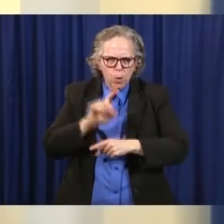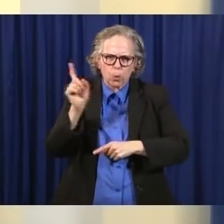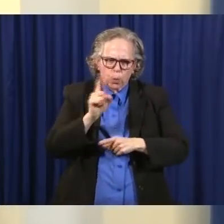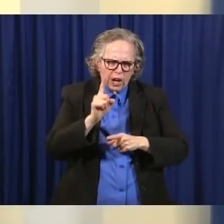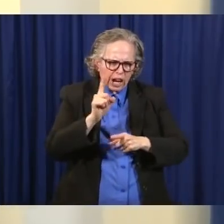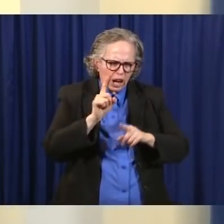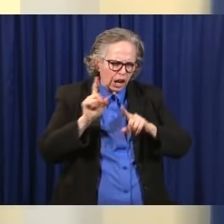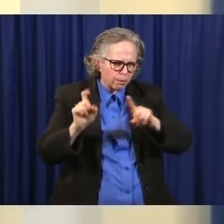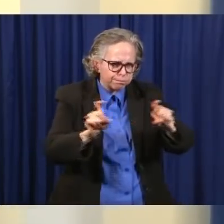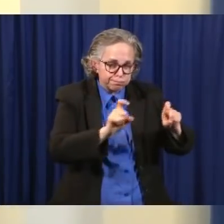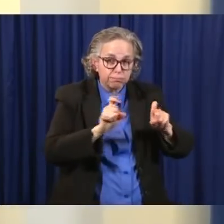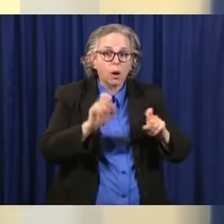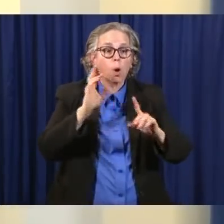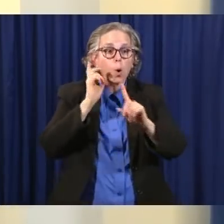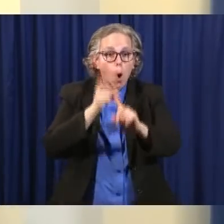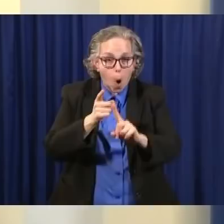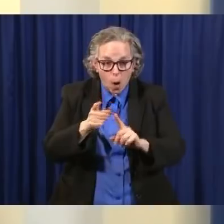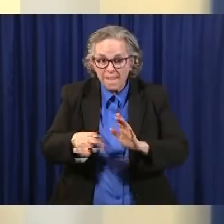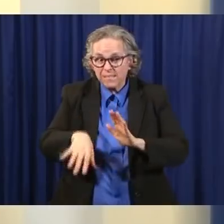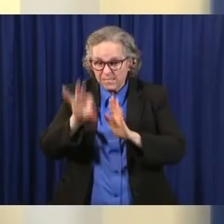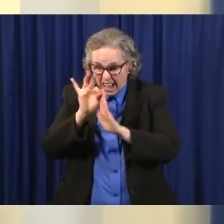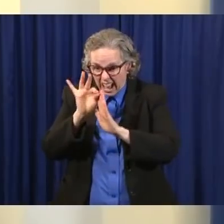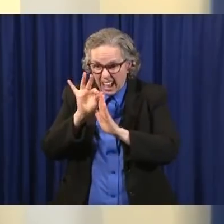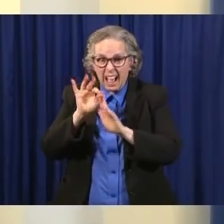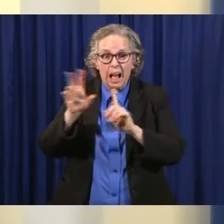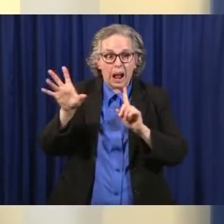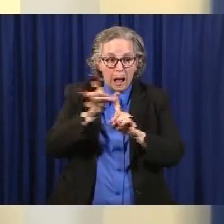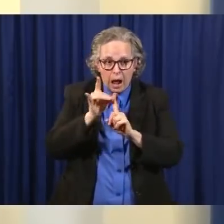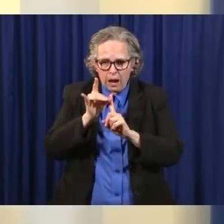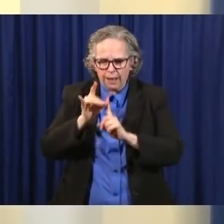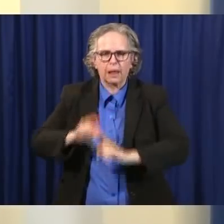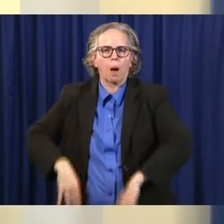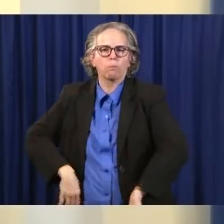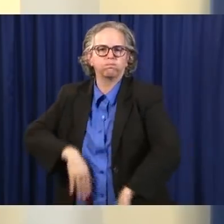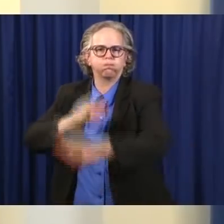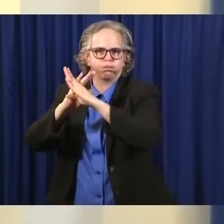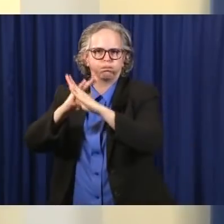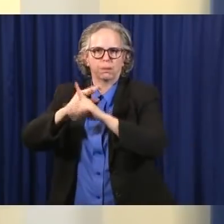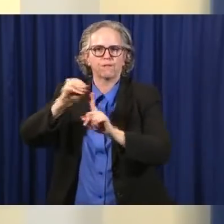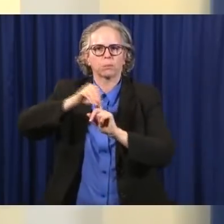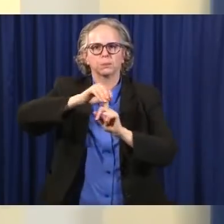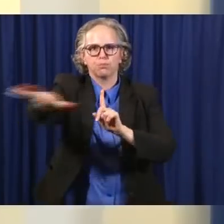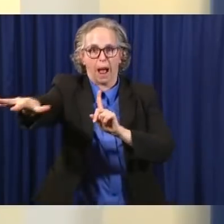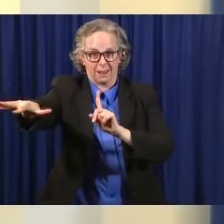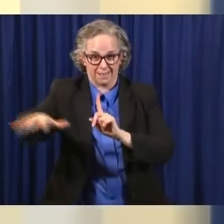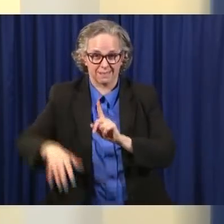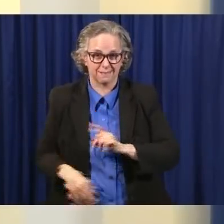transmission. When you test positive, or even if we don't test you, we still treat you the same